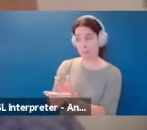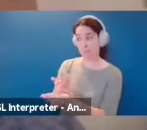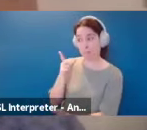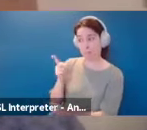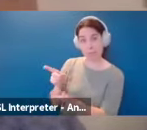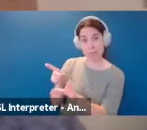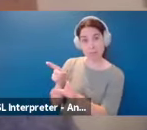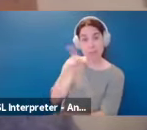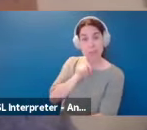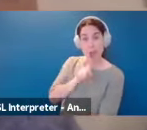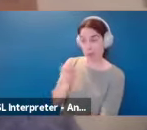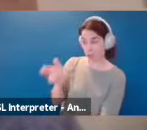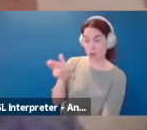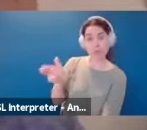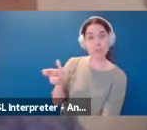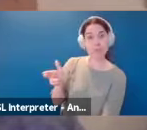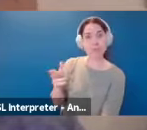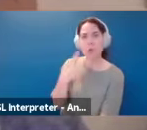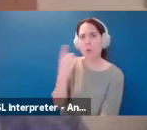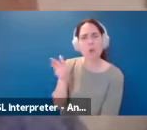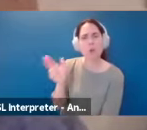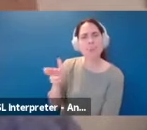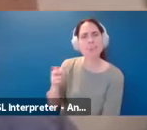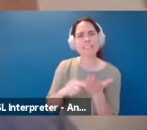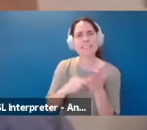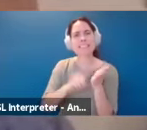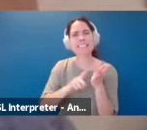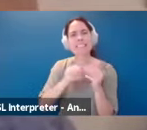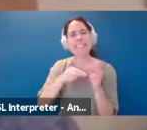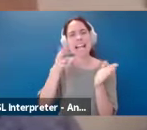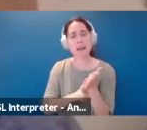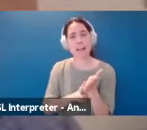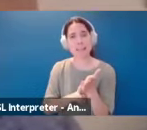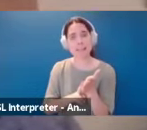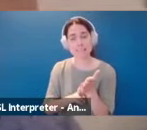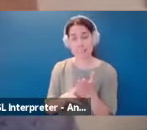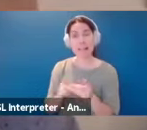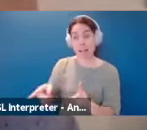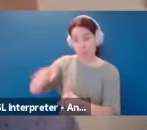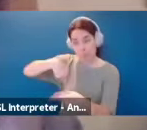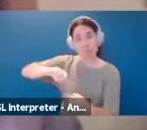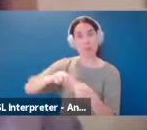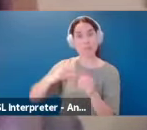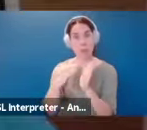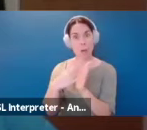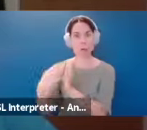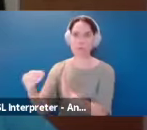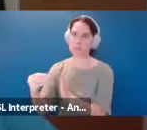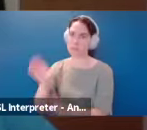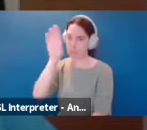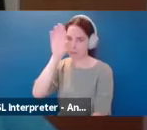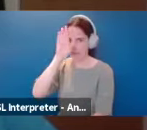occasion so that really takes a lot of courage I'm gonna stop